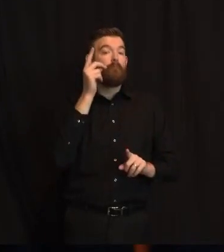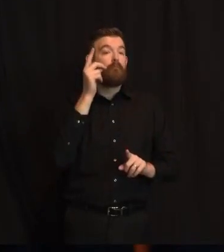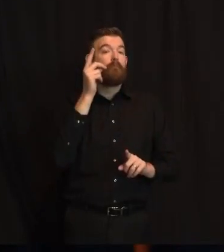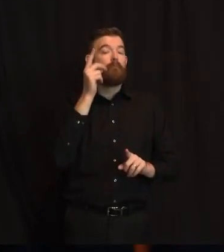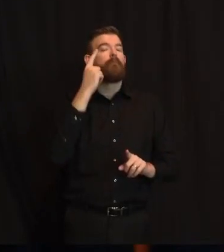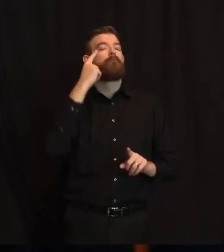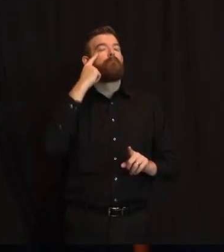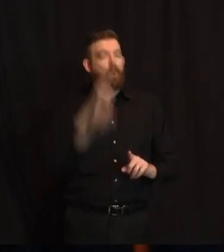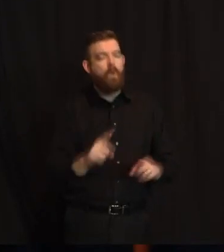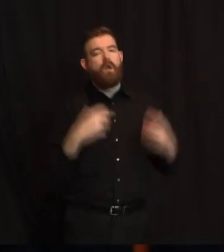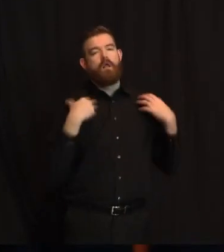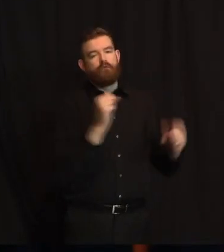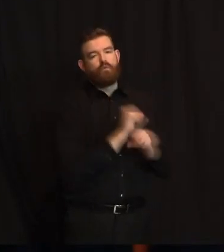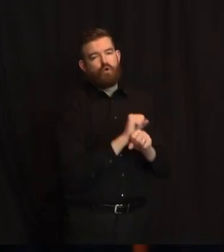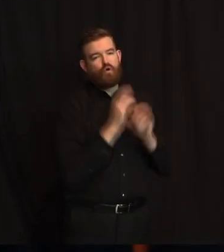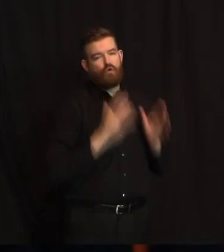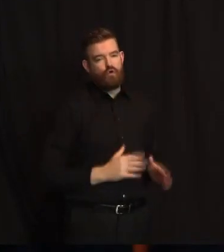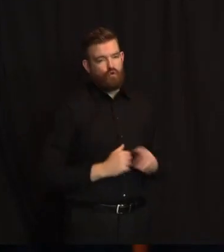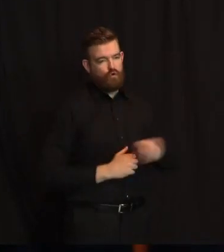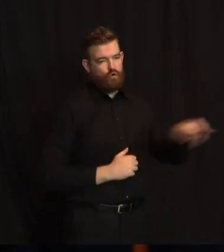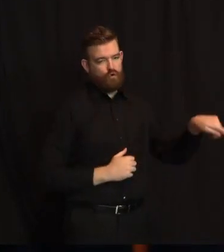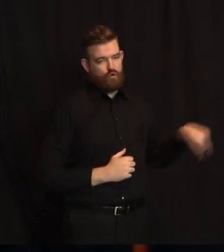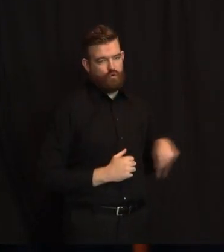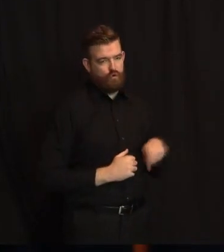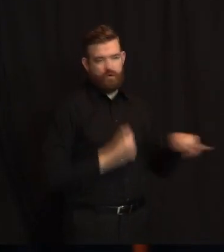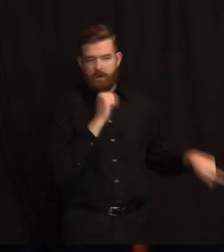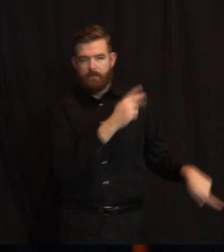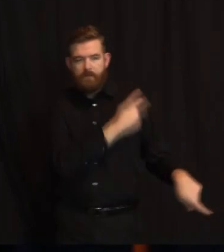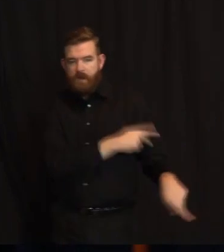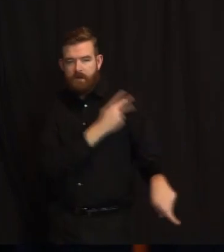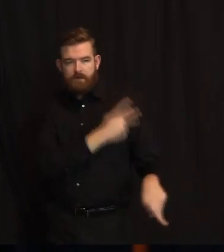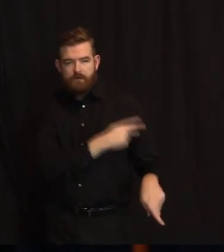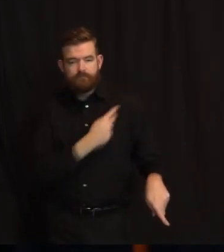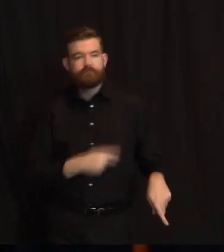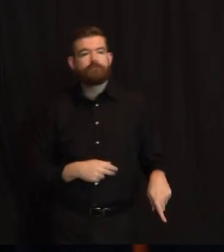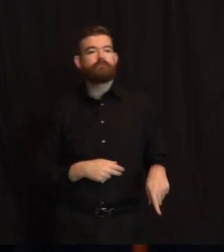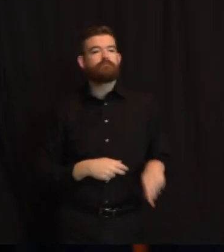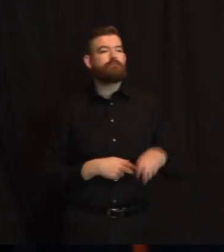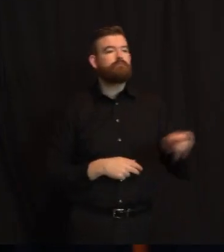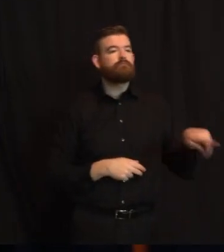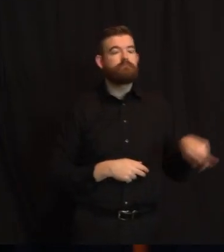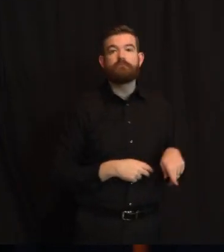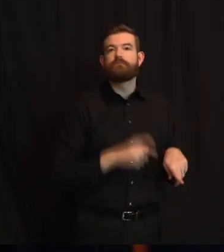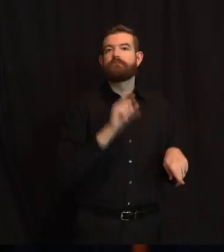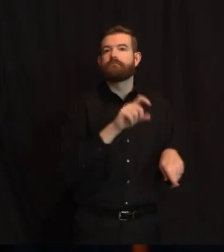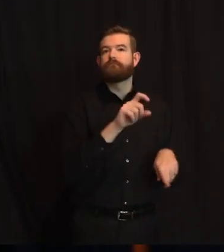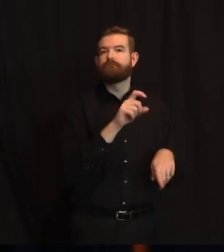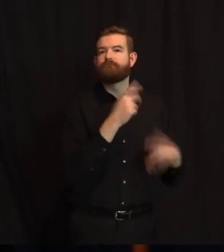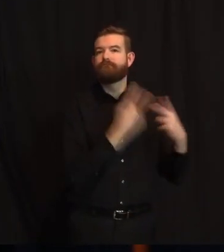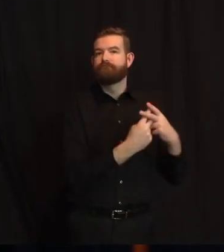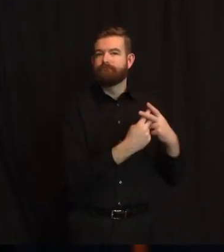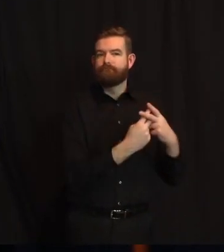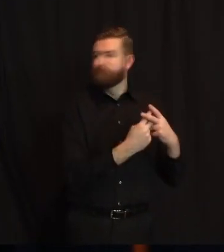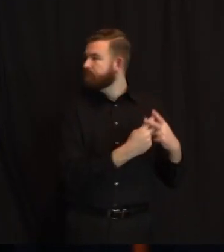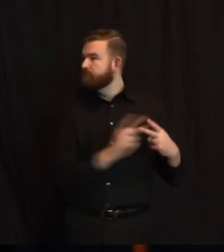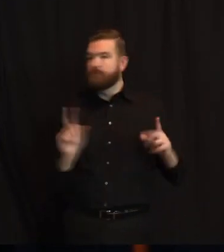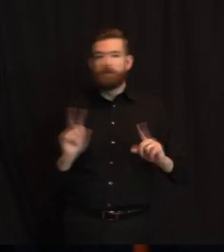on quarantine and cannot go home to protect their family. They can stay at a dorm. They can also stay at one of the